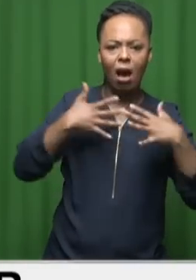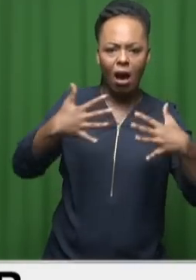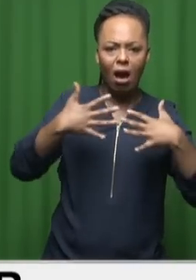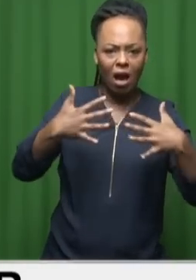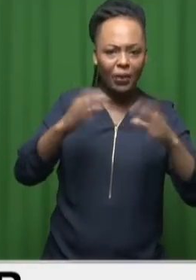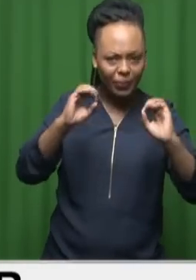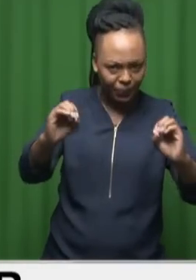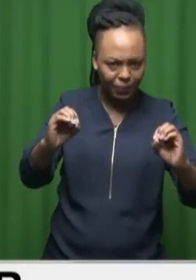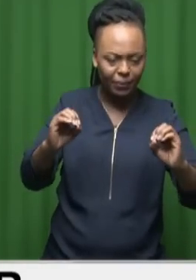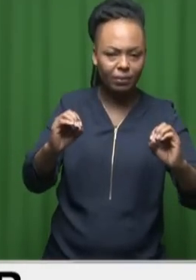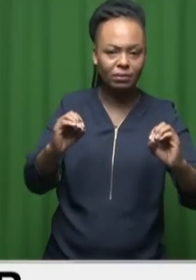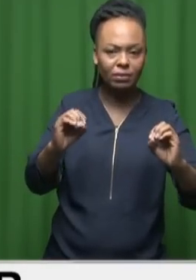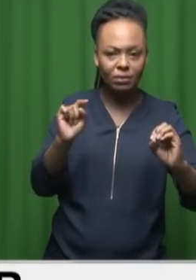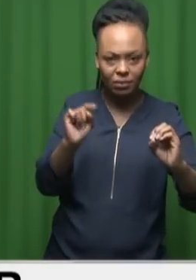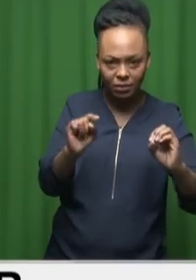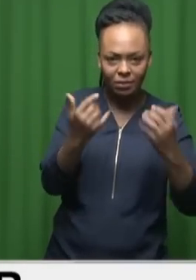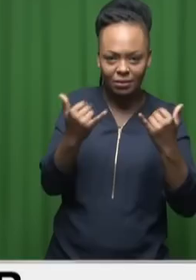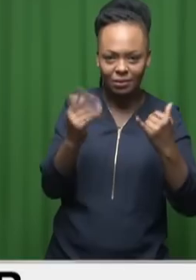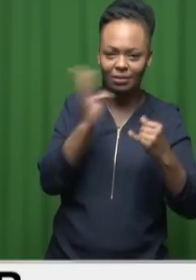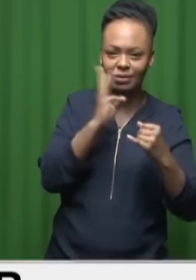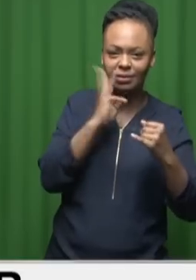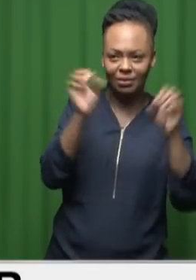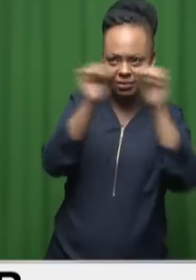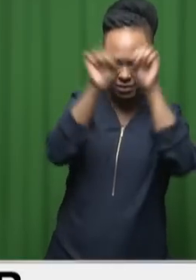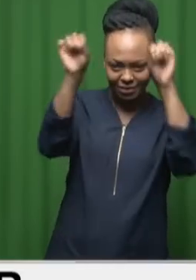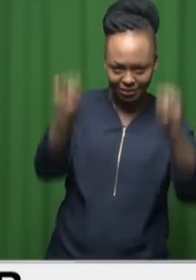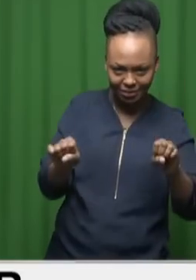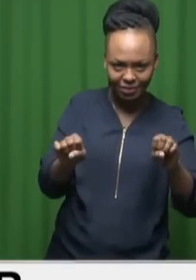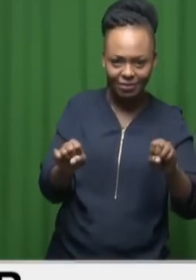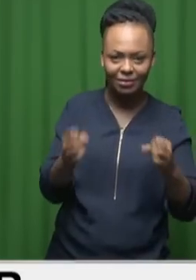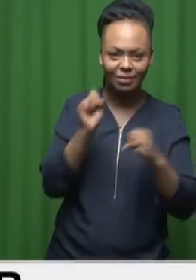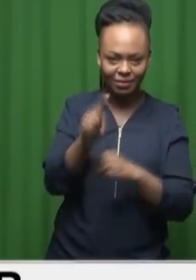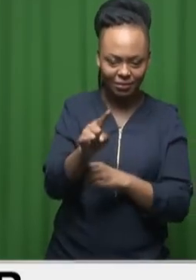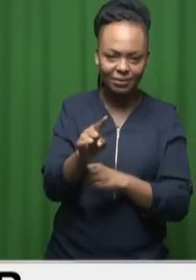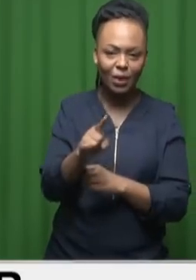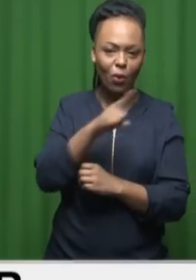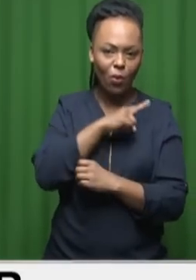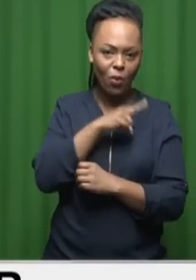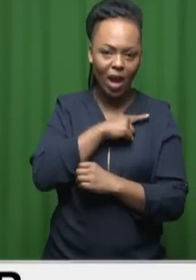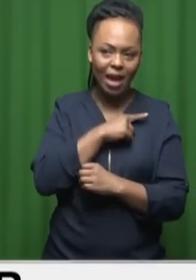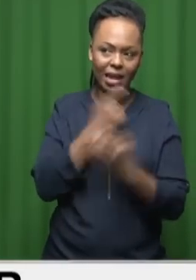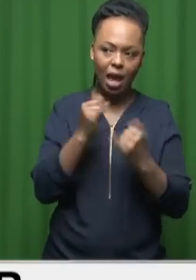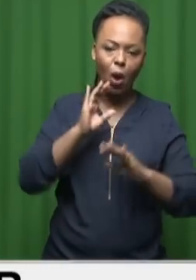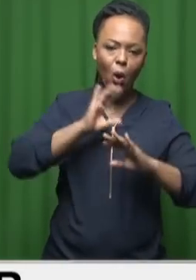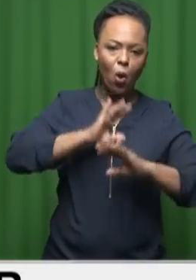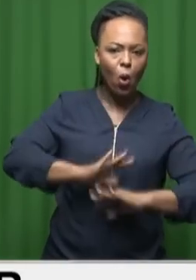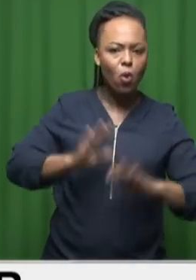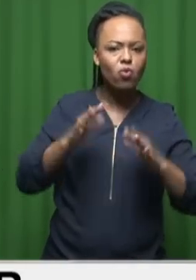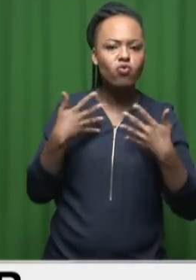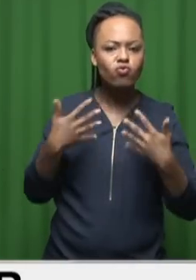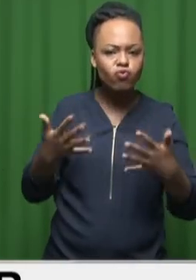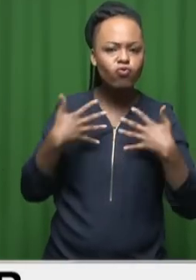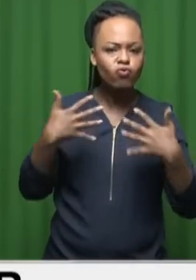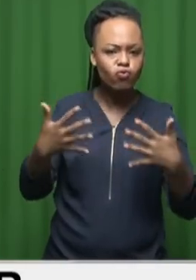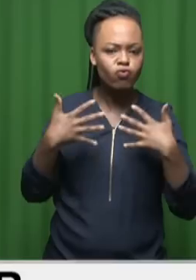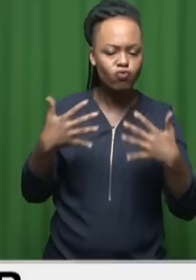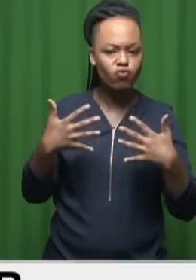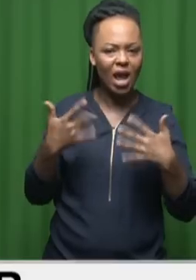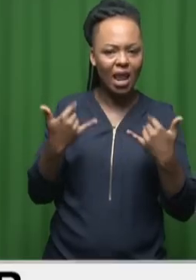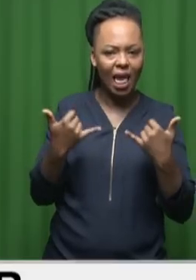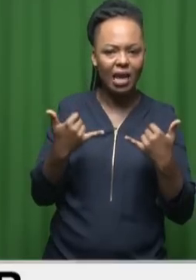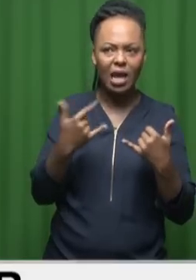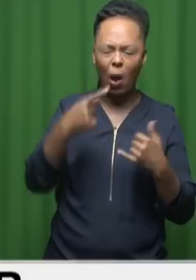that a lot of its water systems in Tutuka are actually blocked up. So the cooling towers aren't working properly. The